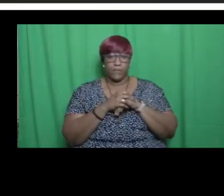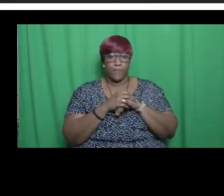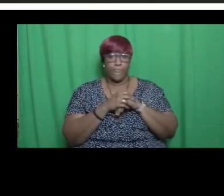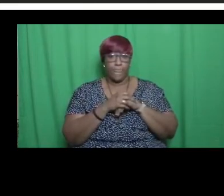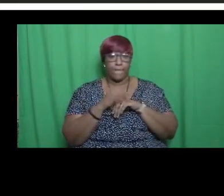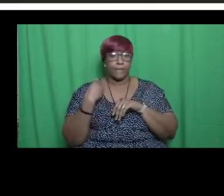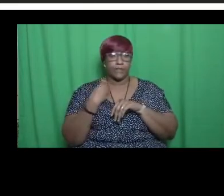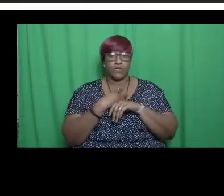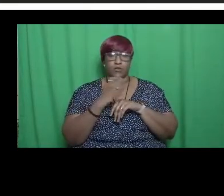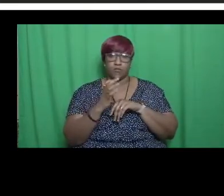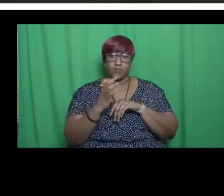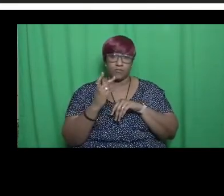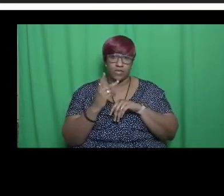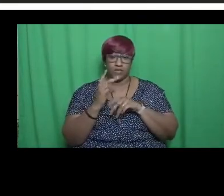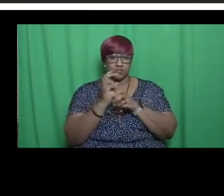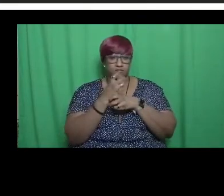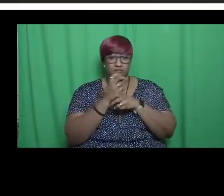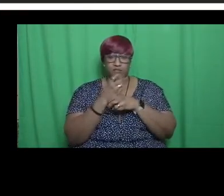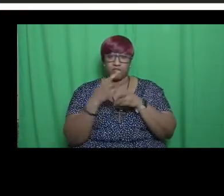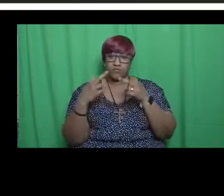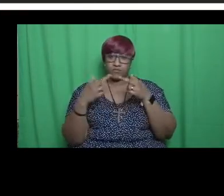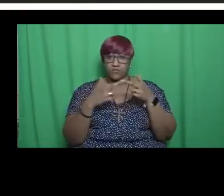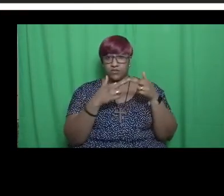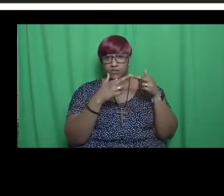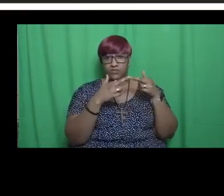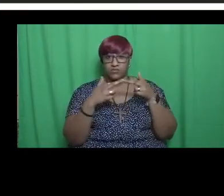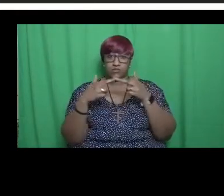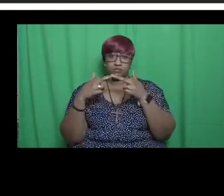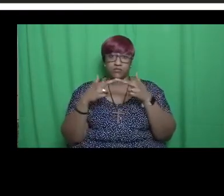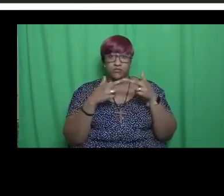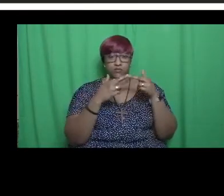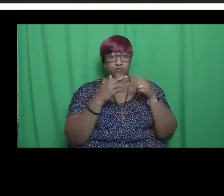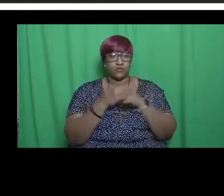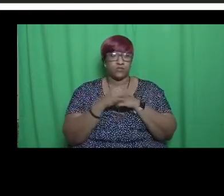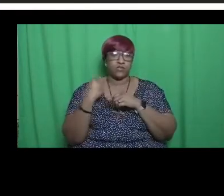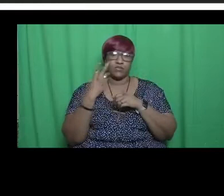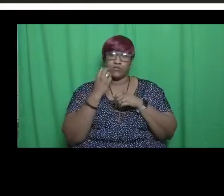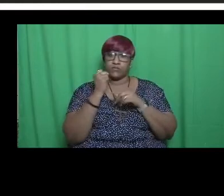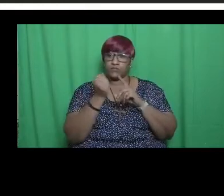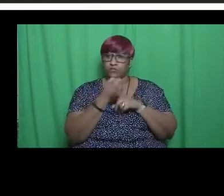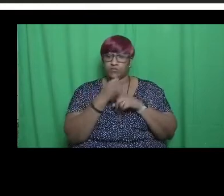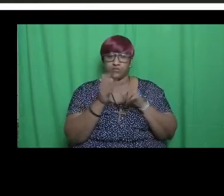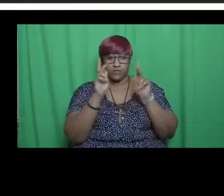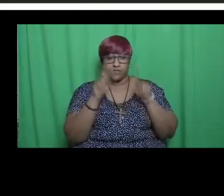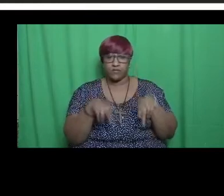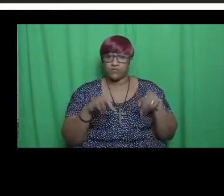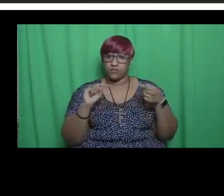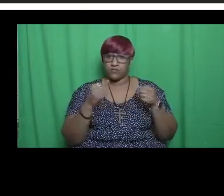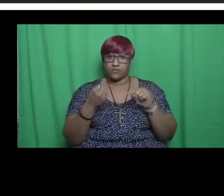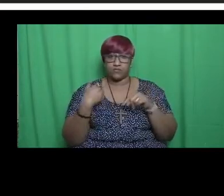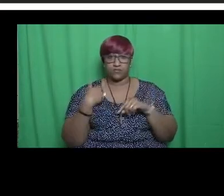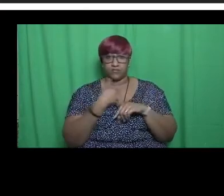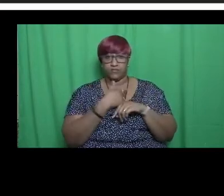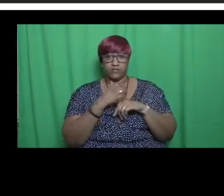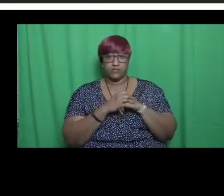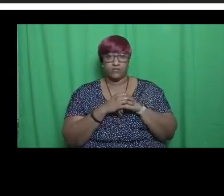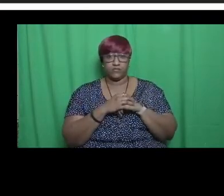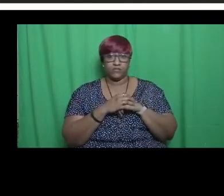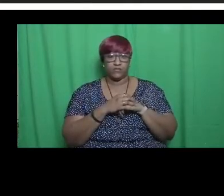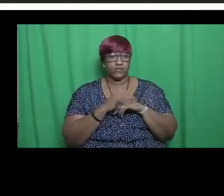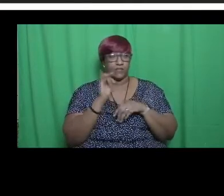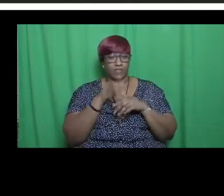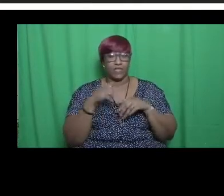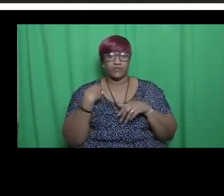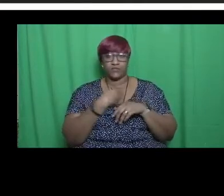We go back to a toxic relationship, even though it was abusive and the person hurt us, but that's what